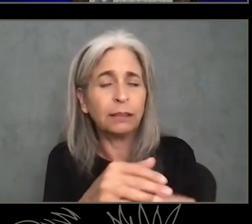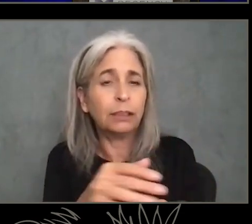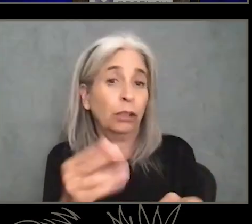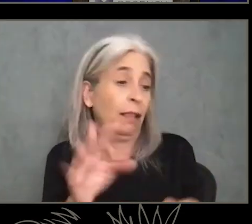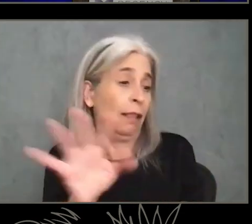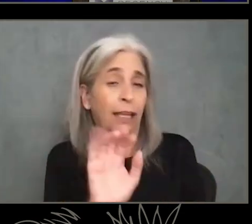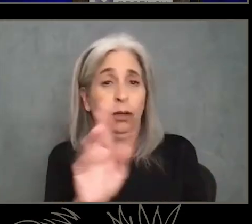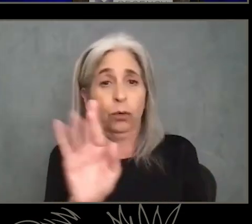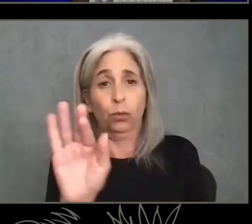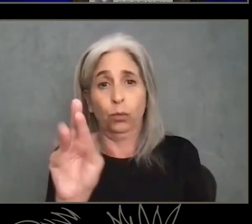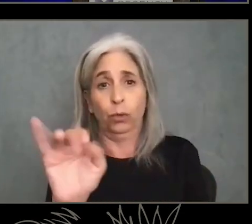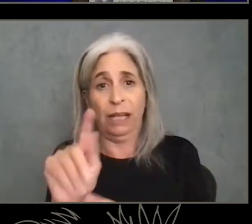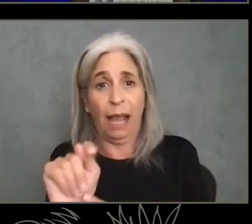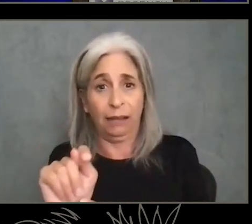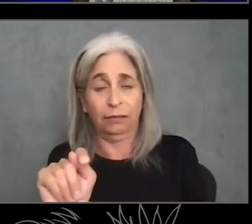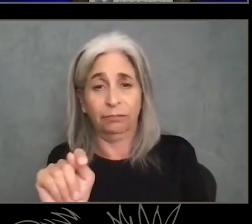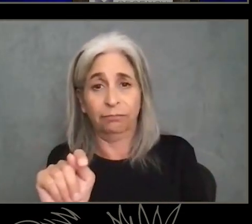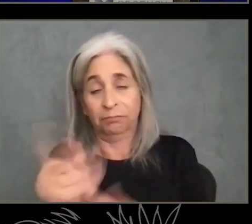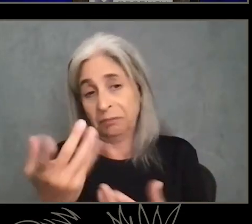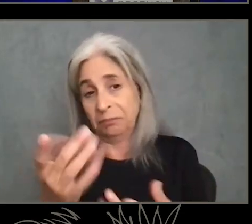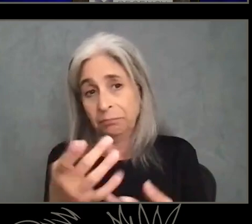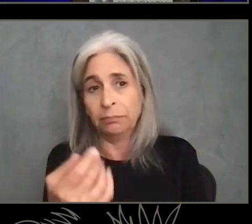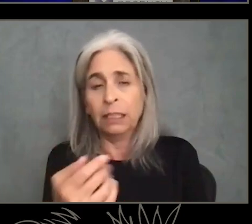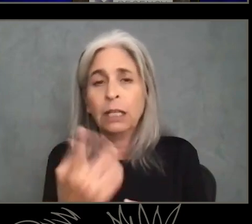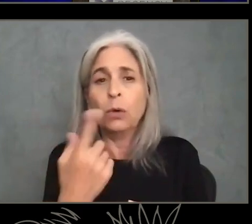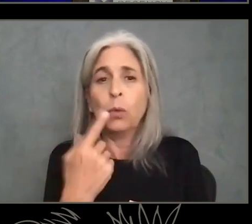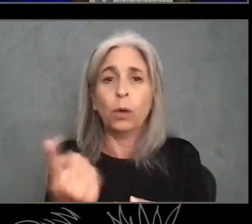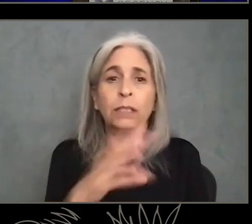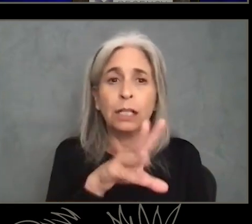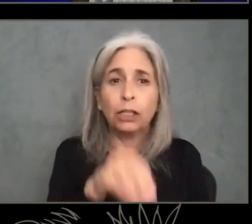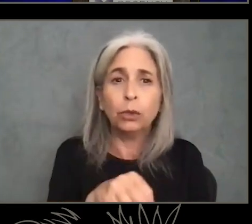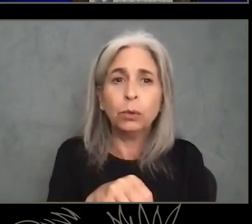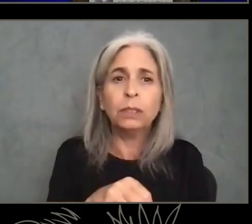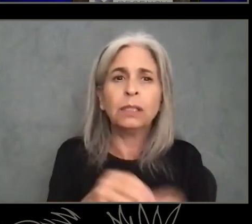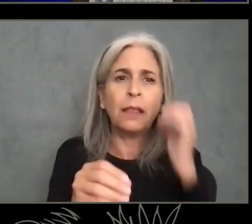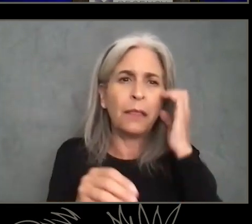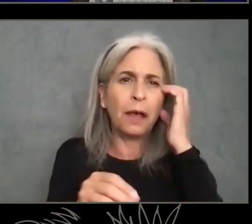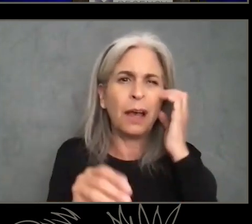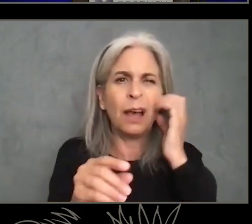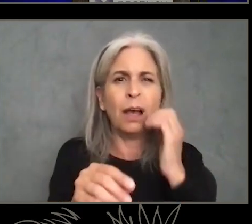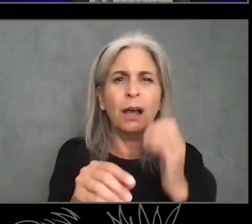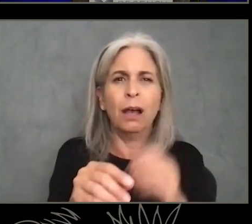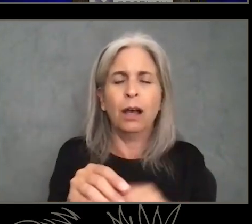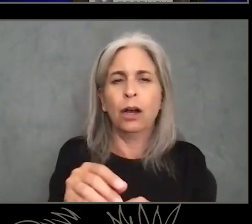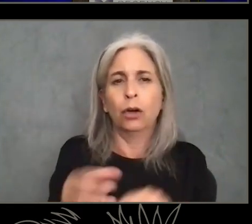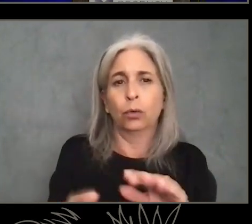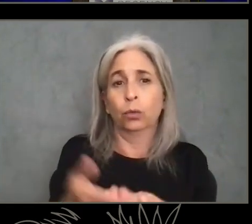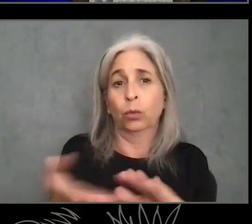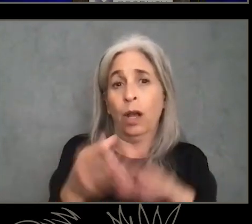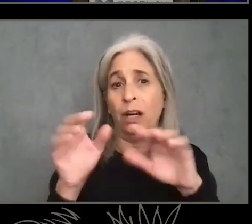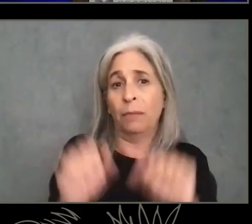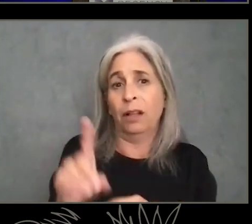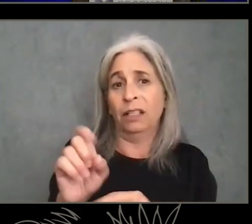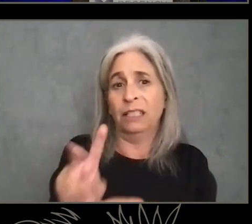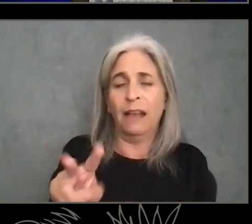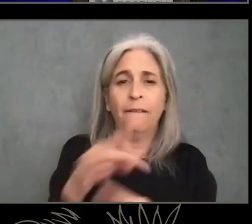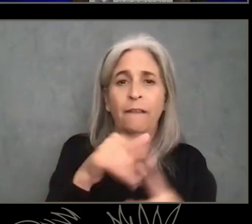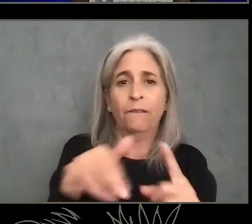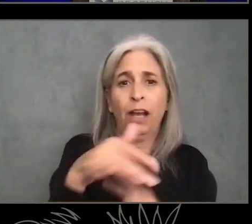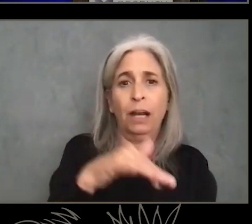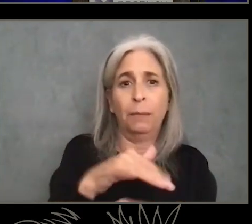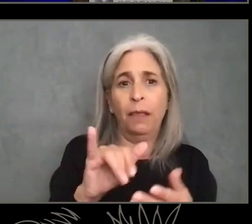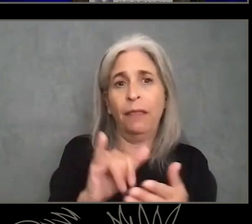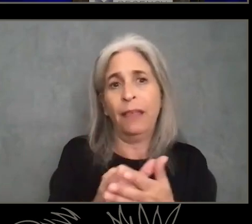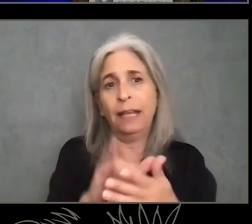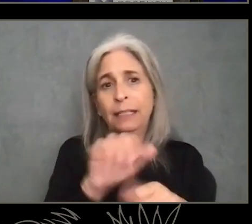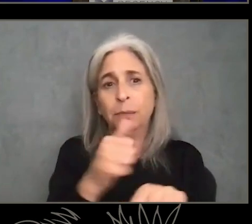environment. There's also one that's included, the runnable dev environment, where it's built on top of the fetch API, which just